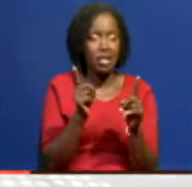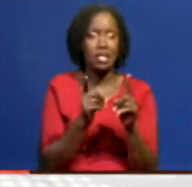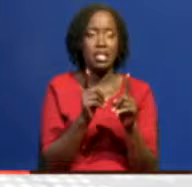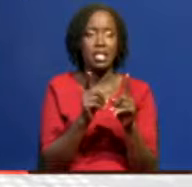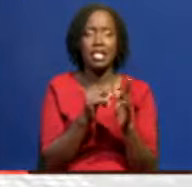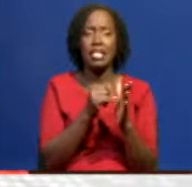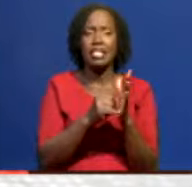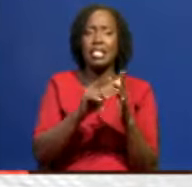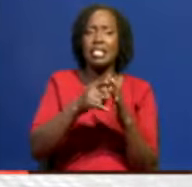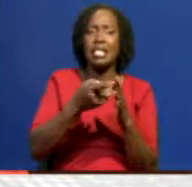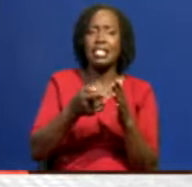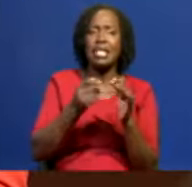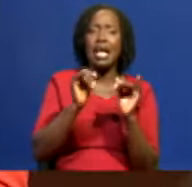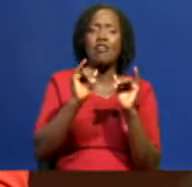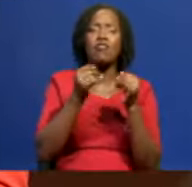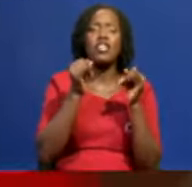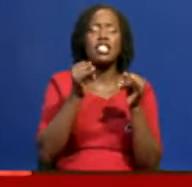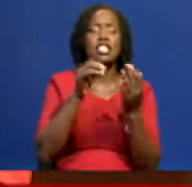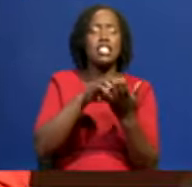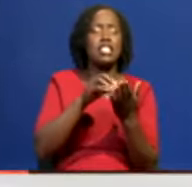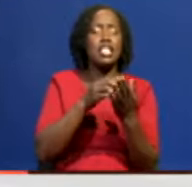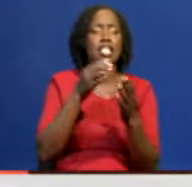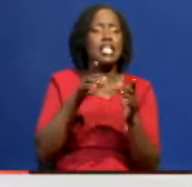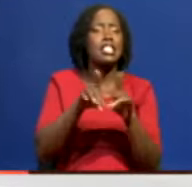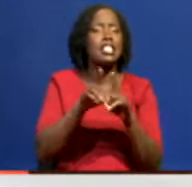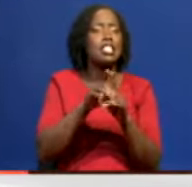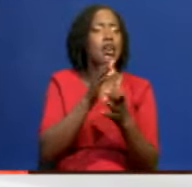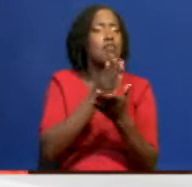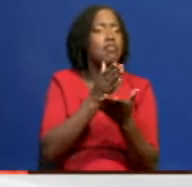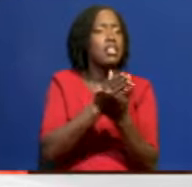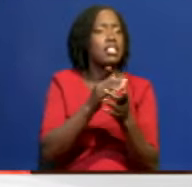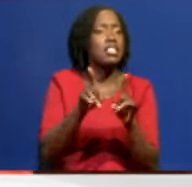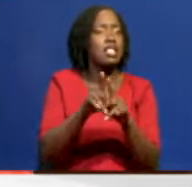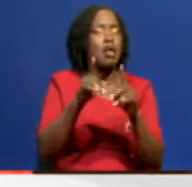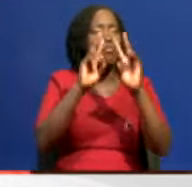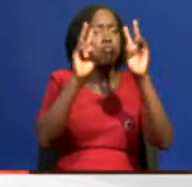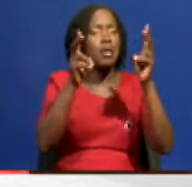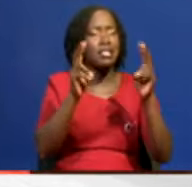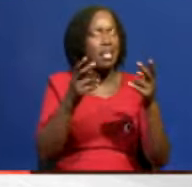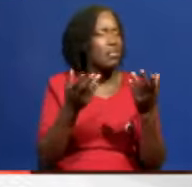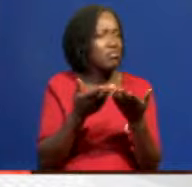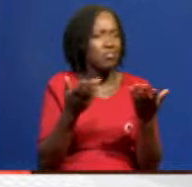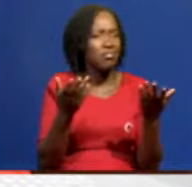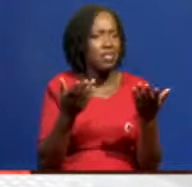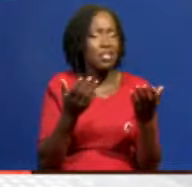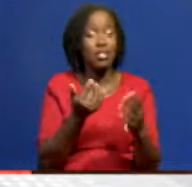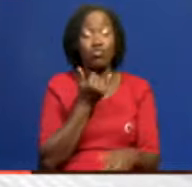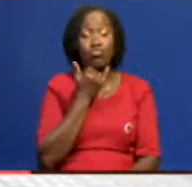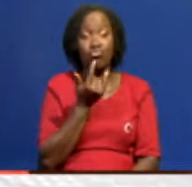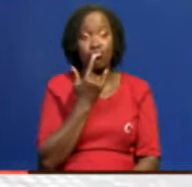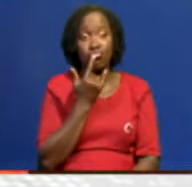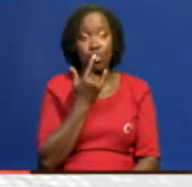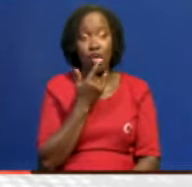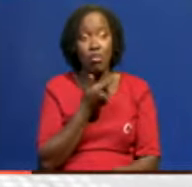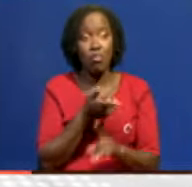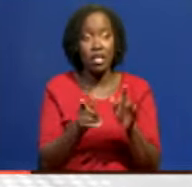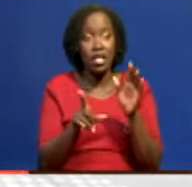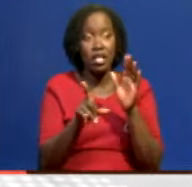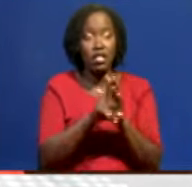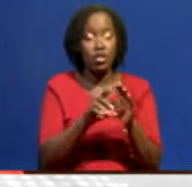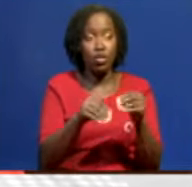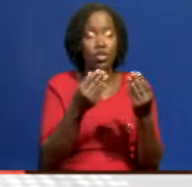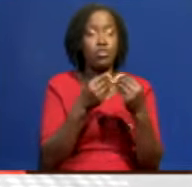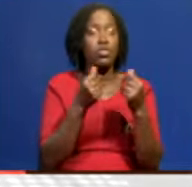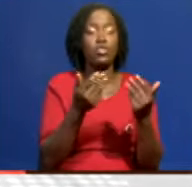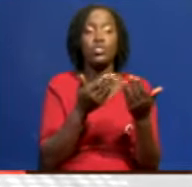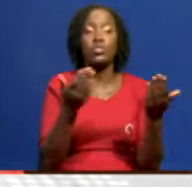just starting a fresh case over the same facts, over the same subject matter, it is just wrong. But the law provides for a solution